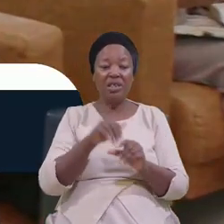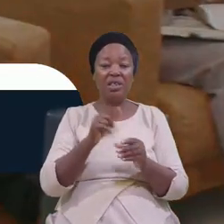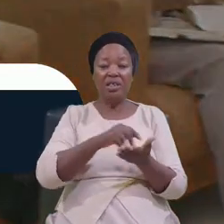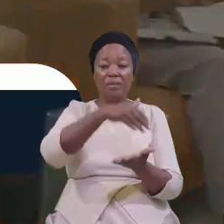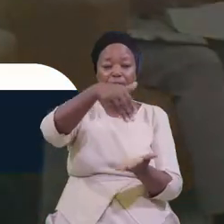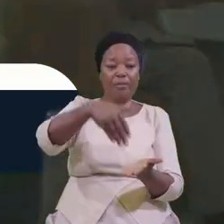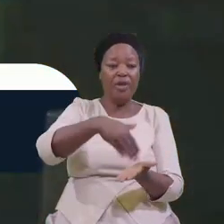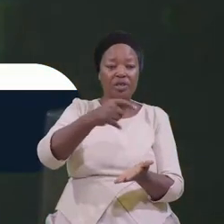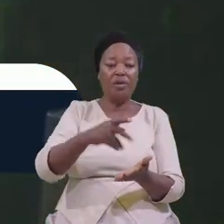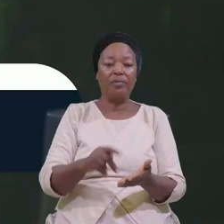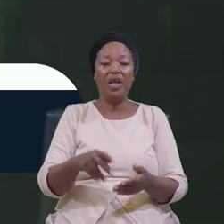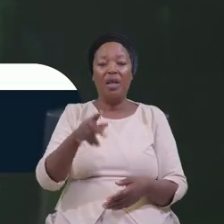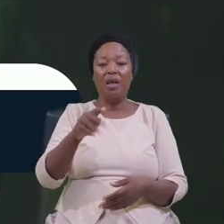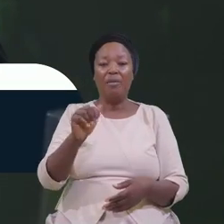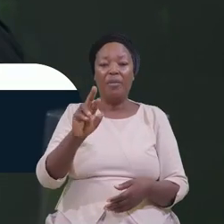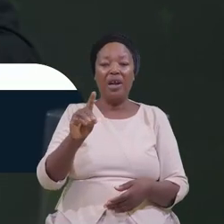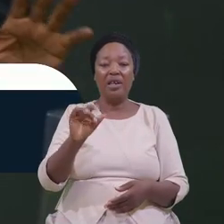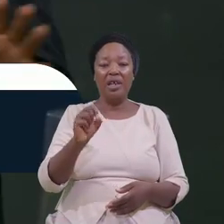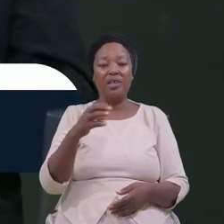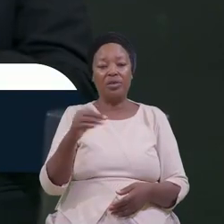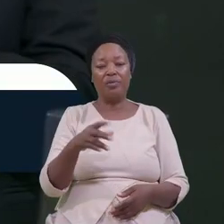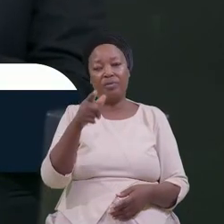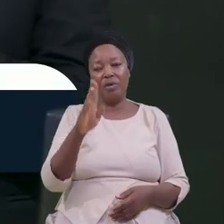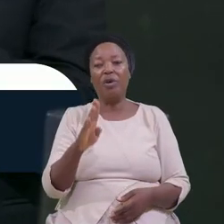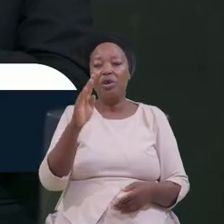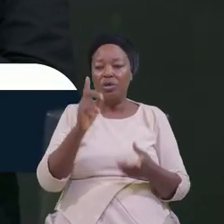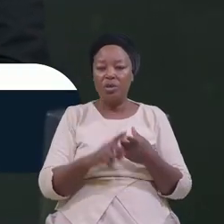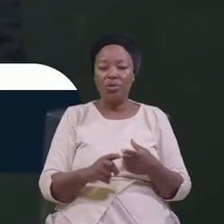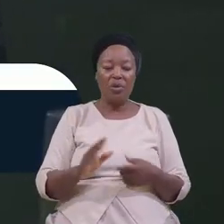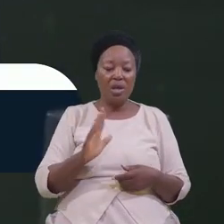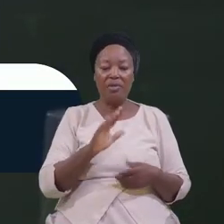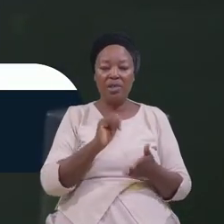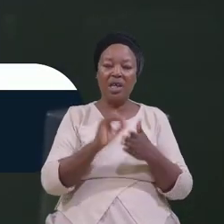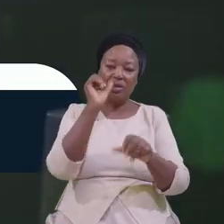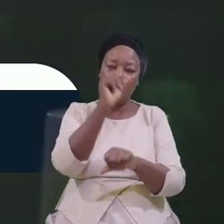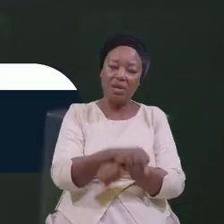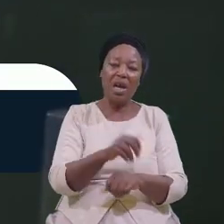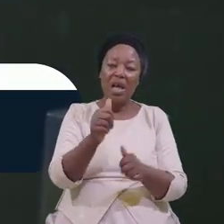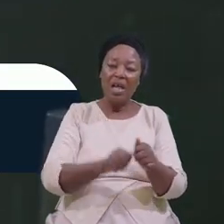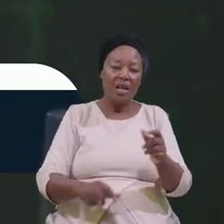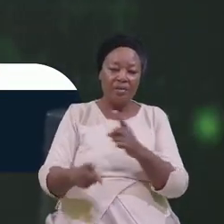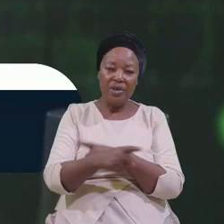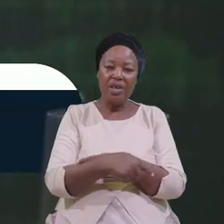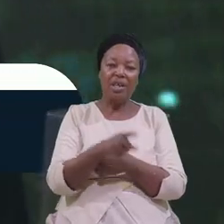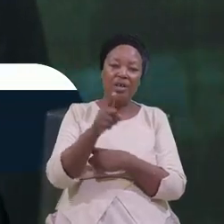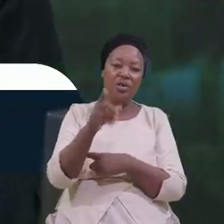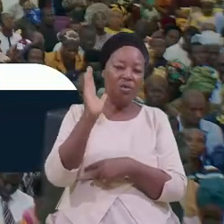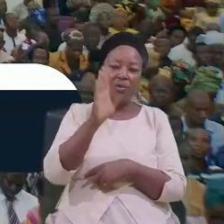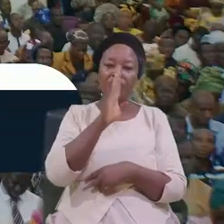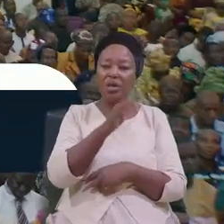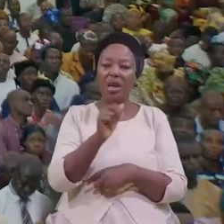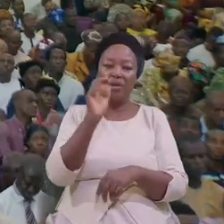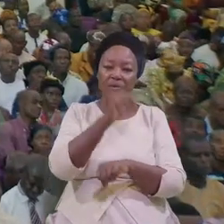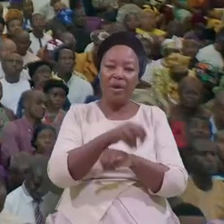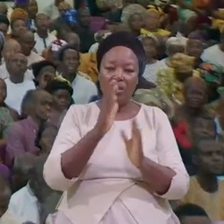of the paradise of God. To him that overcometh. Every day you'll be an overcomer.